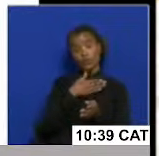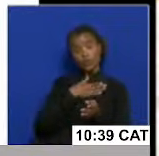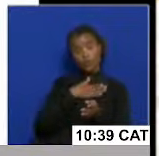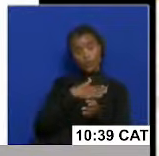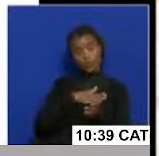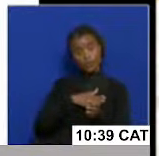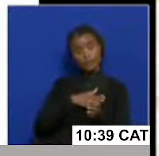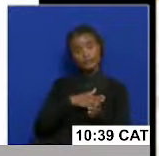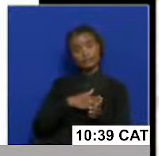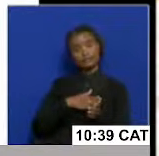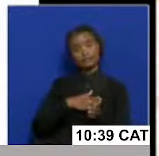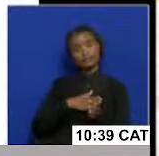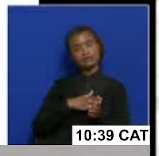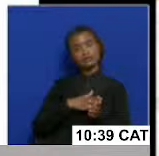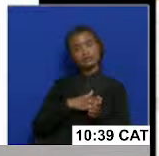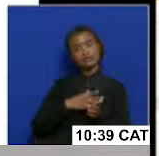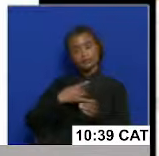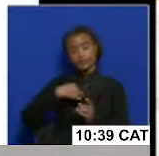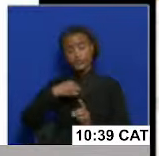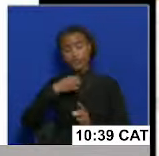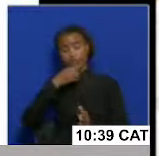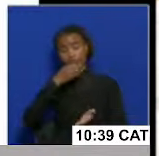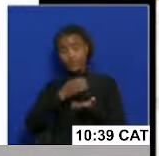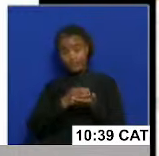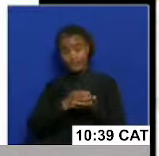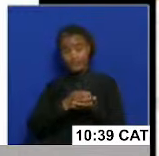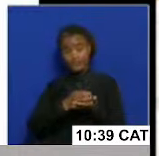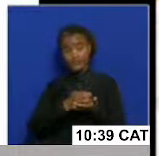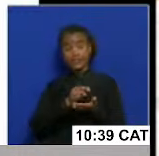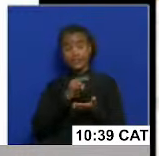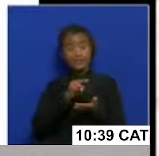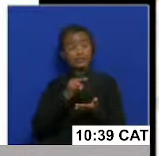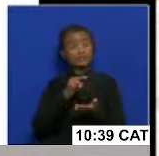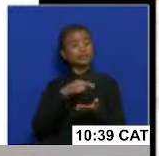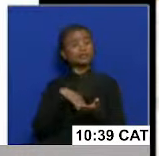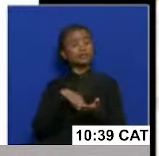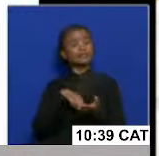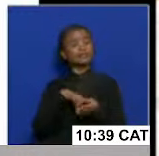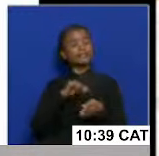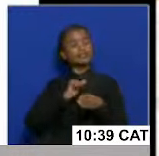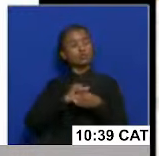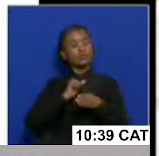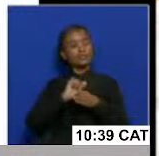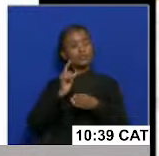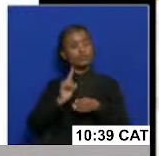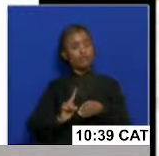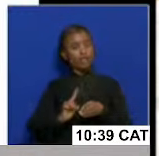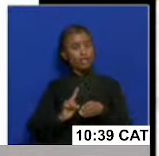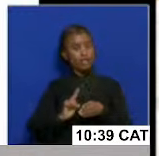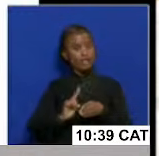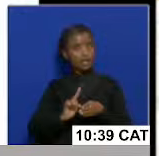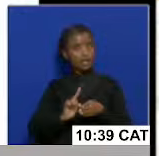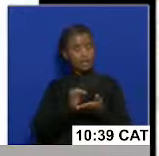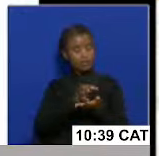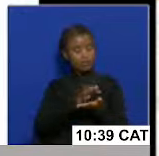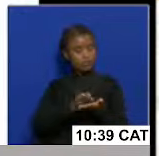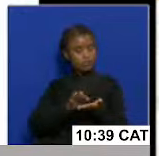to confirm that they are there on that, like they have arrived on the